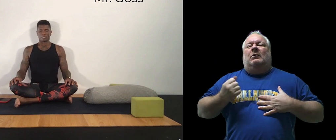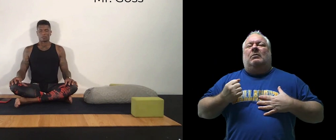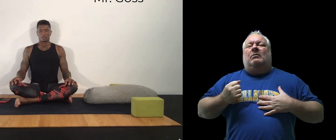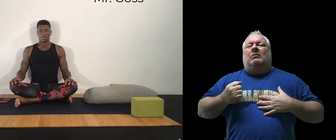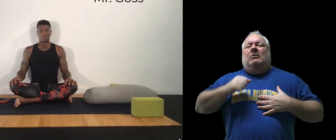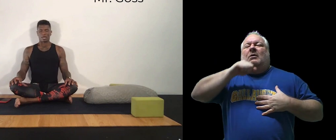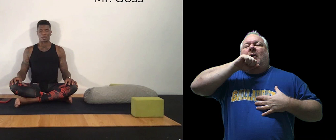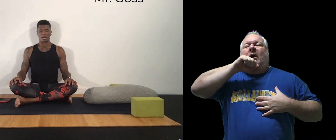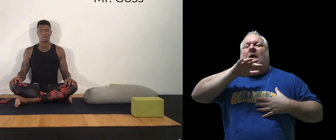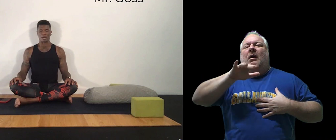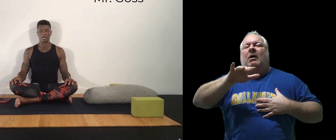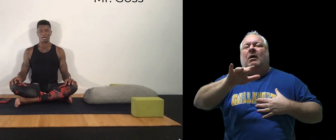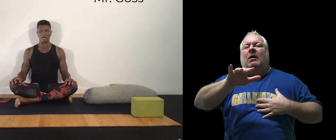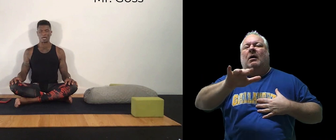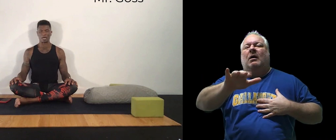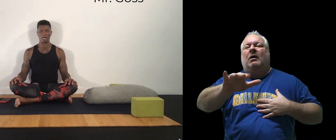Then exhale.